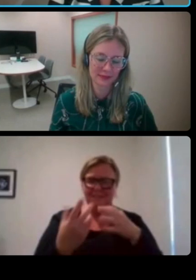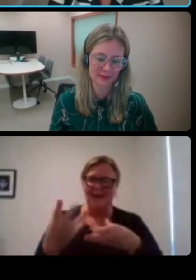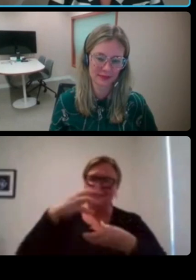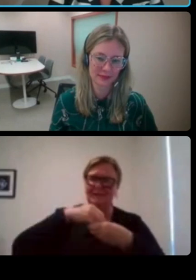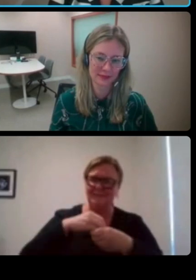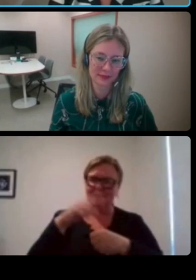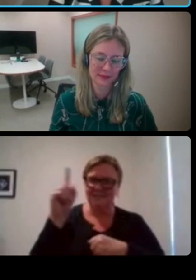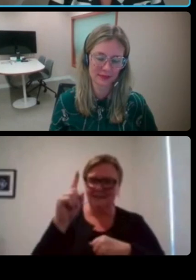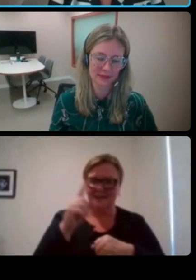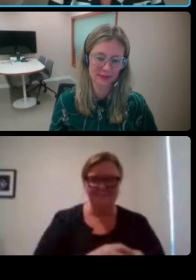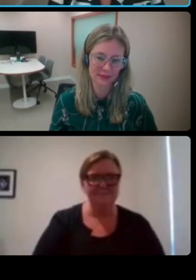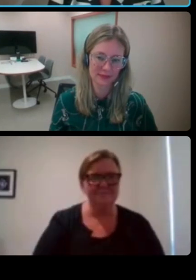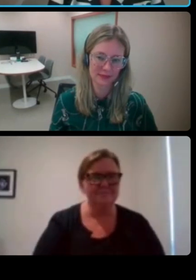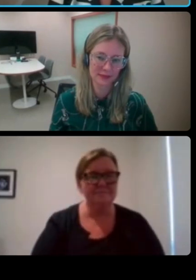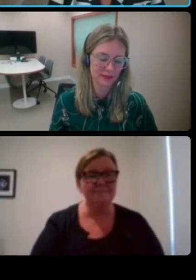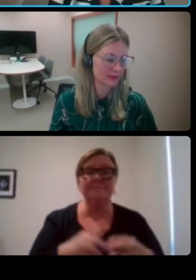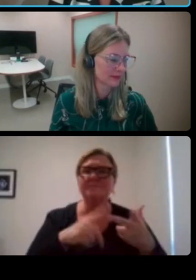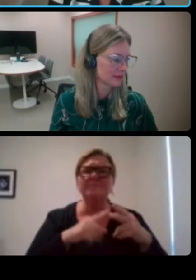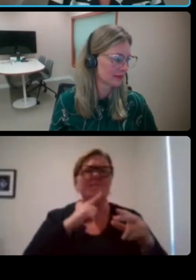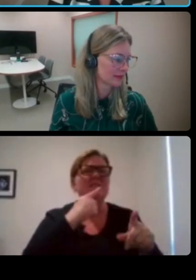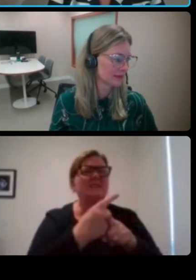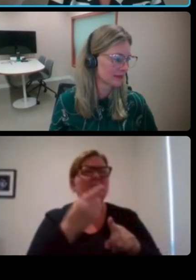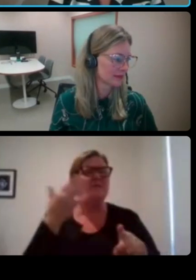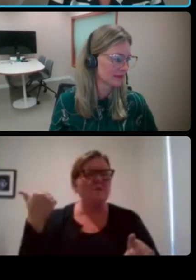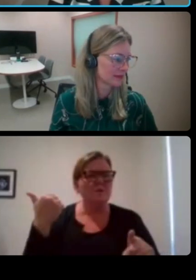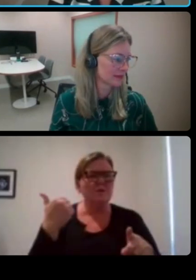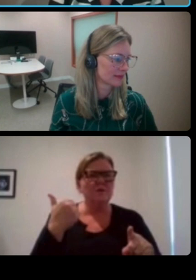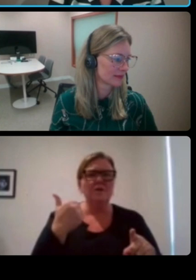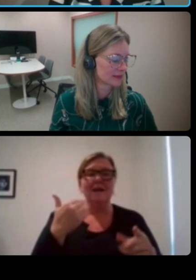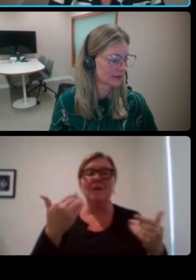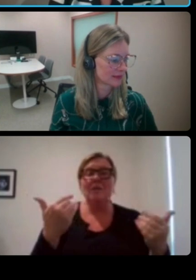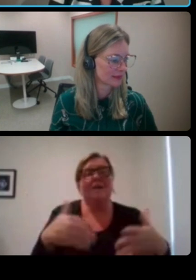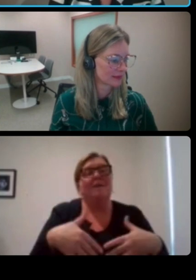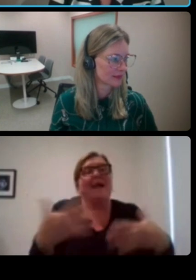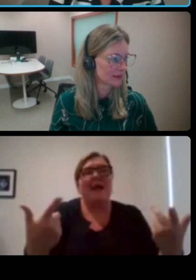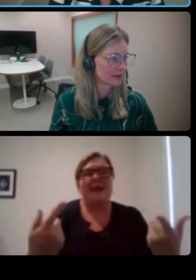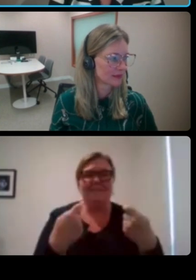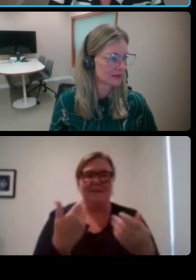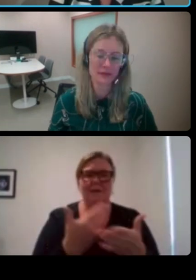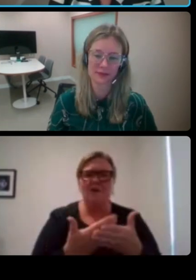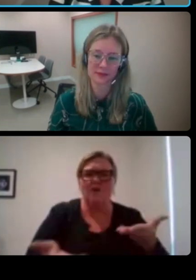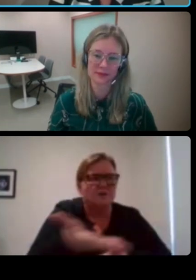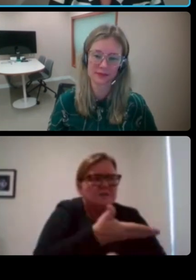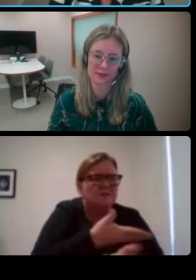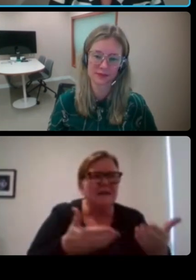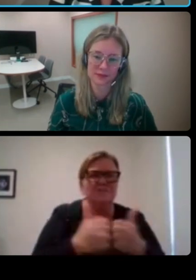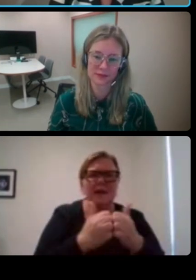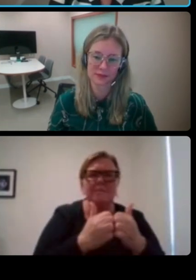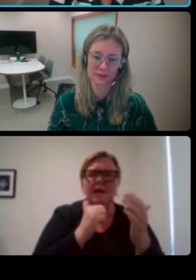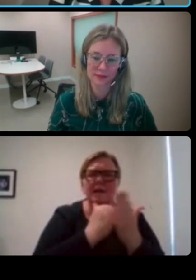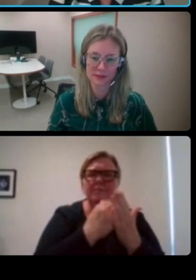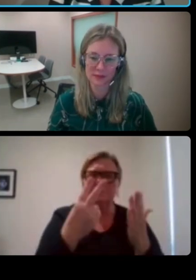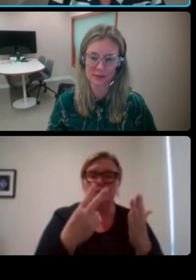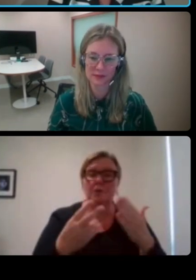today's webinar. As mentioned before, we would welcome any further feedback on the consultation paper number 2 by the 23rd